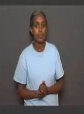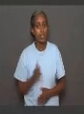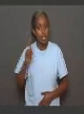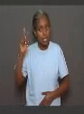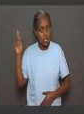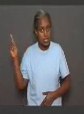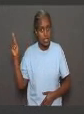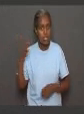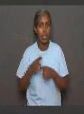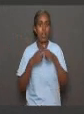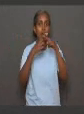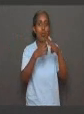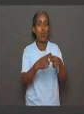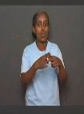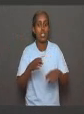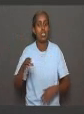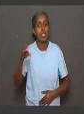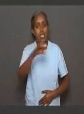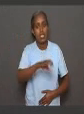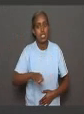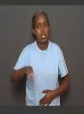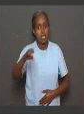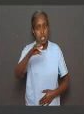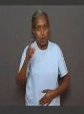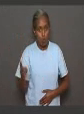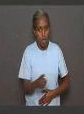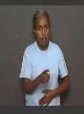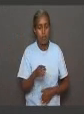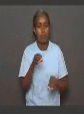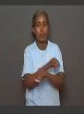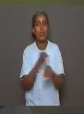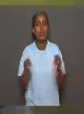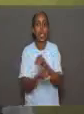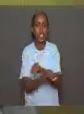These are called circular permutations.